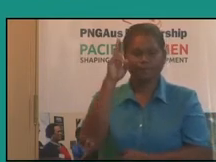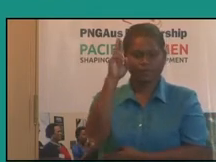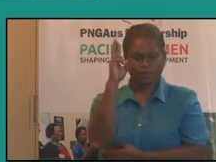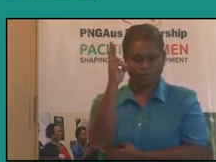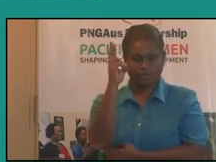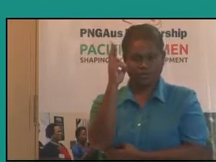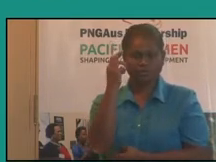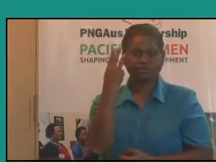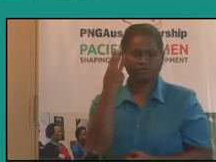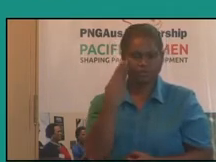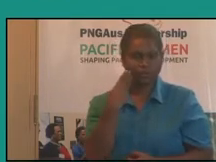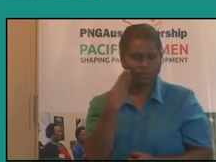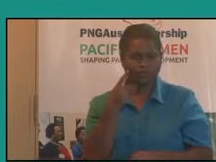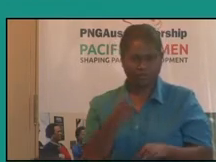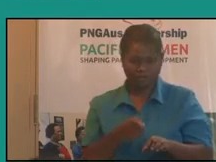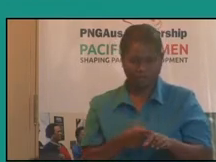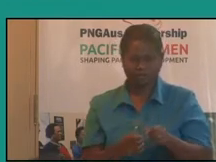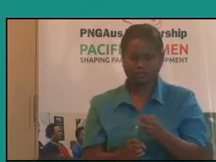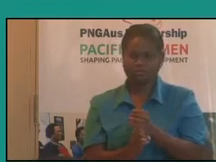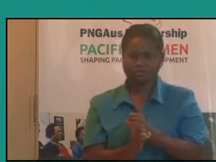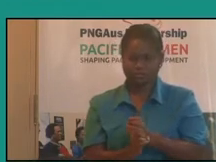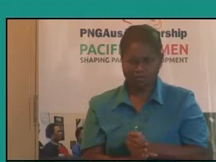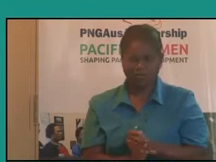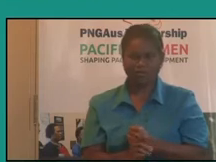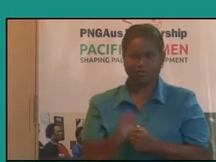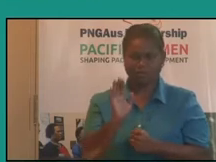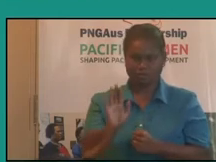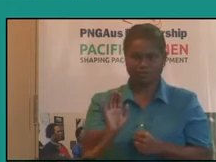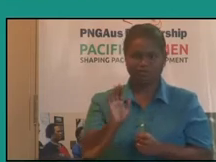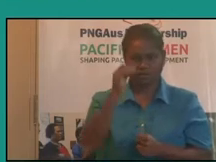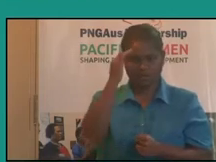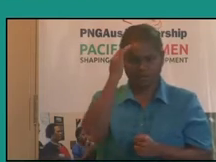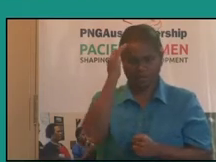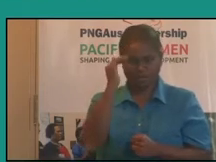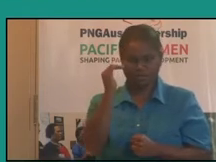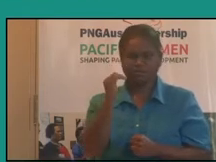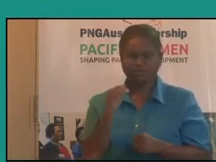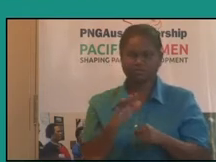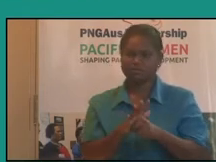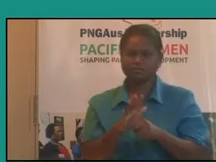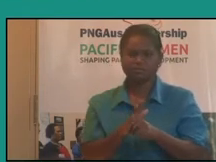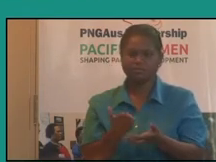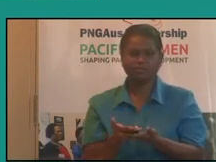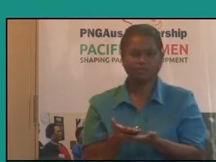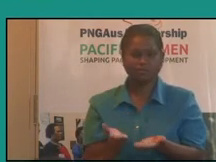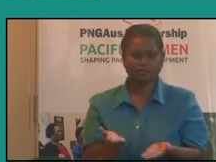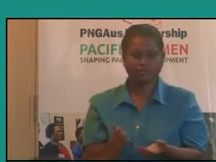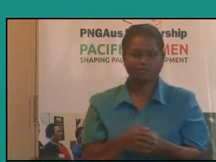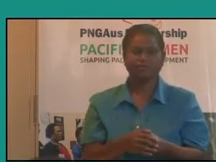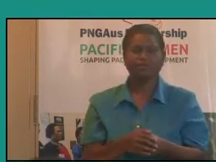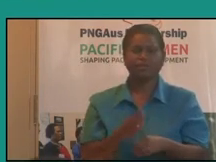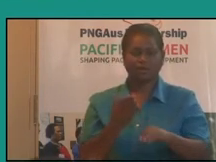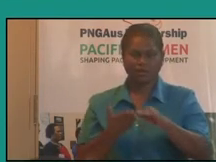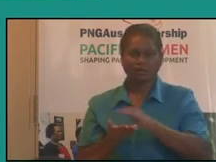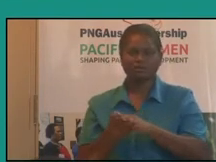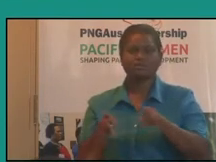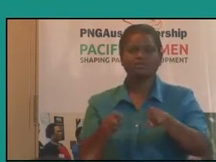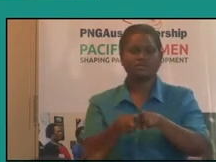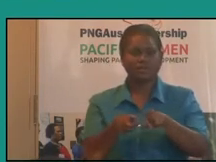representation of women in parliament in your country was able to be facilitated under very similar